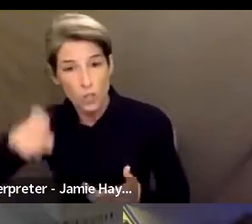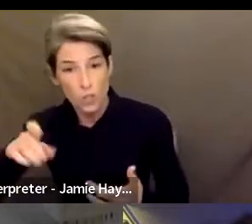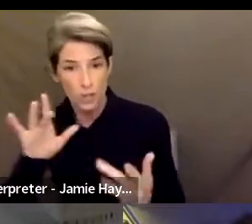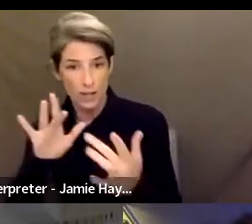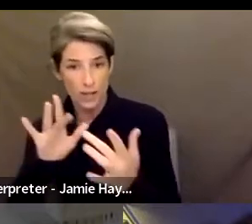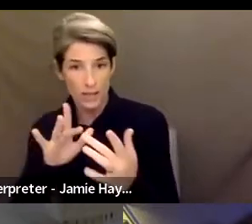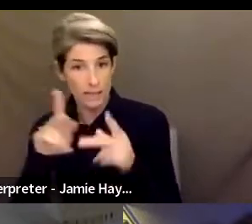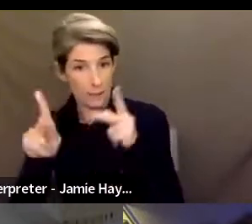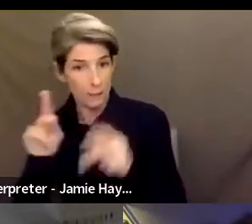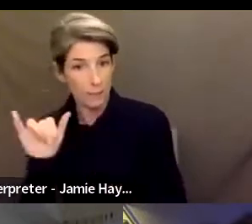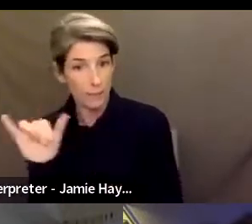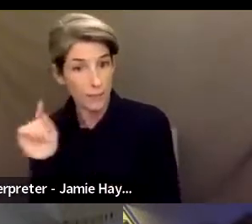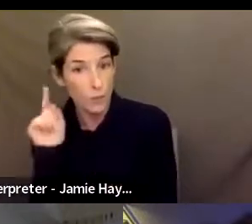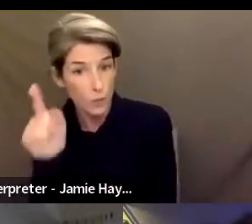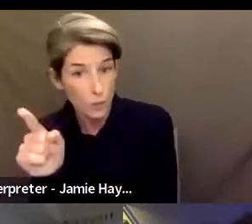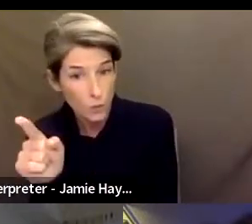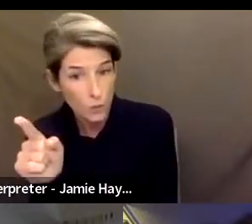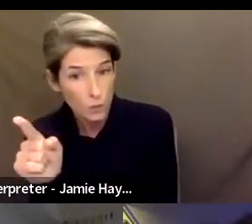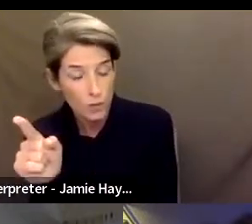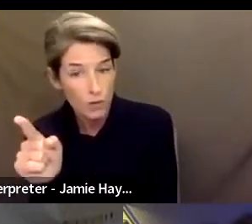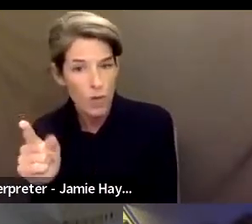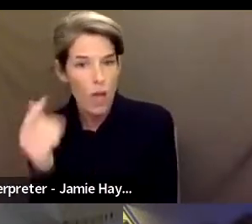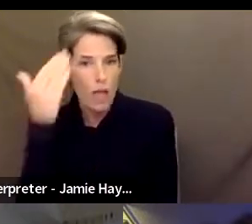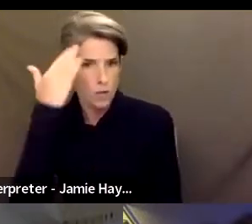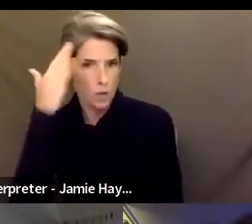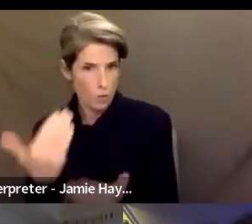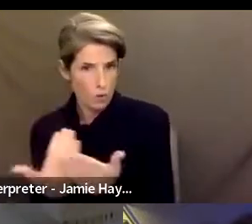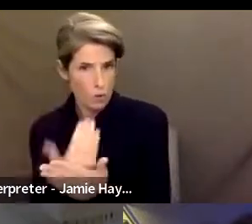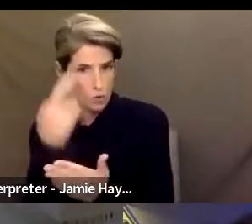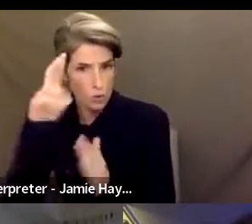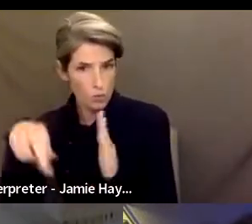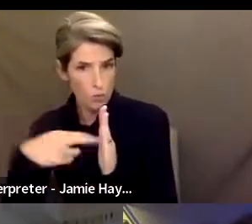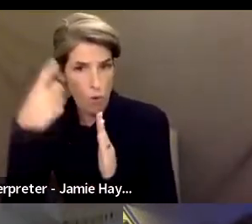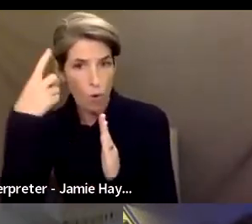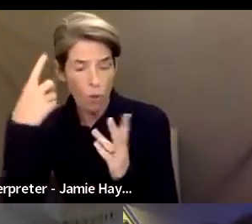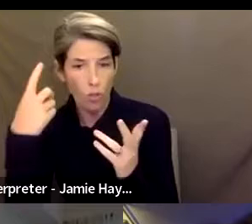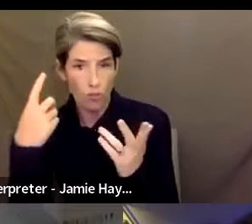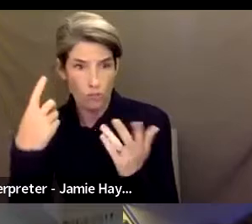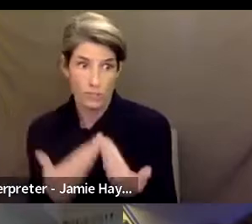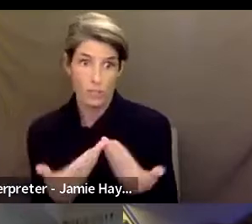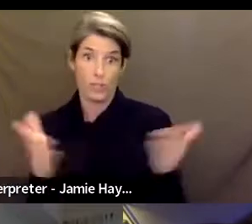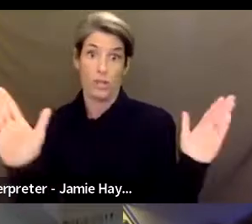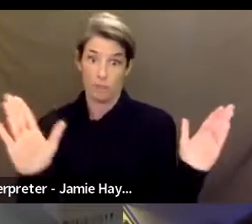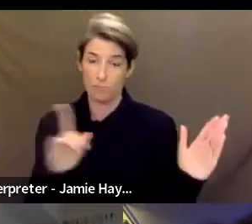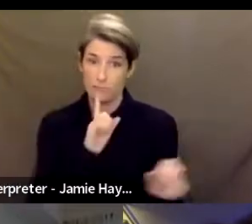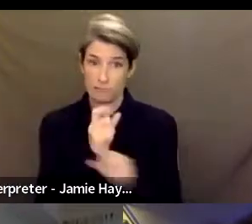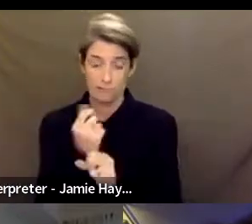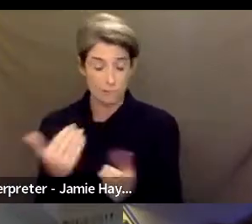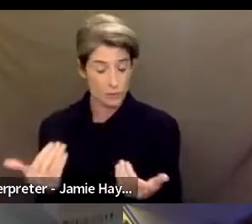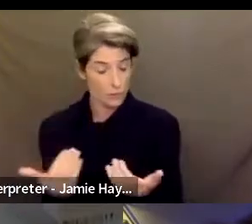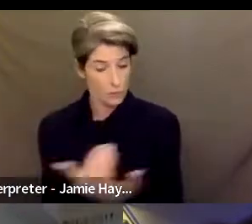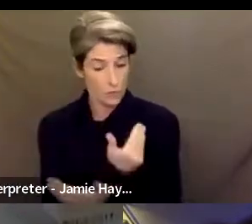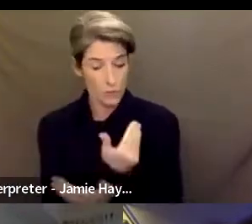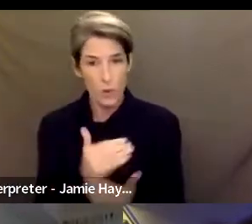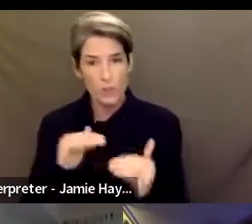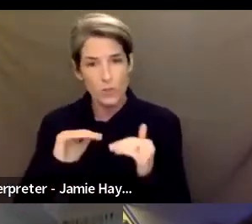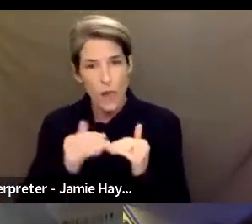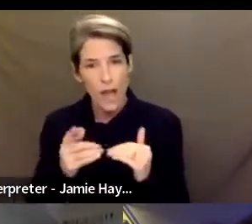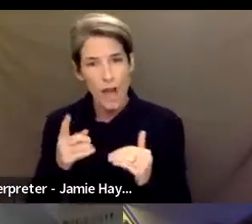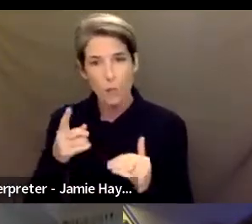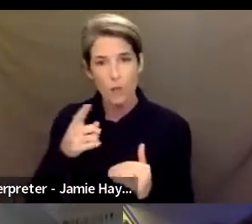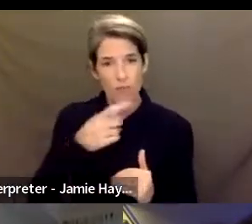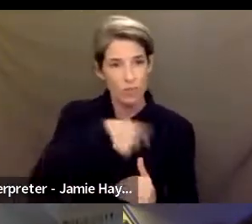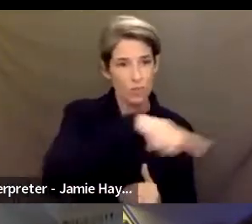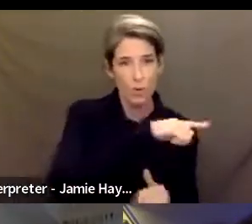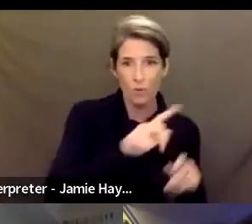I also know it's a very new role. It's very brand new. So how would they go about getting in contact